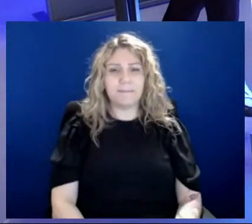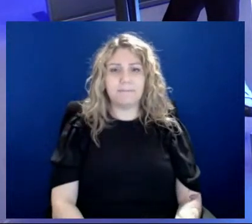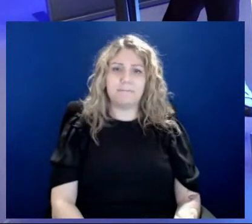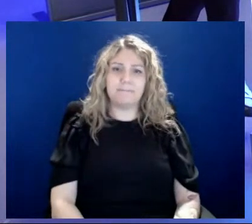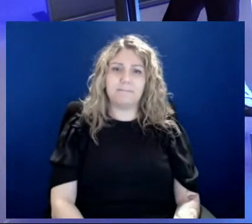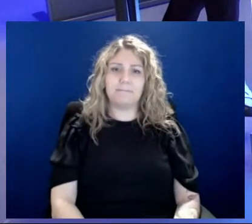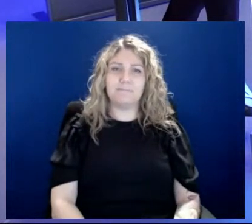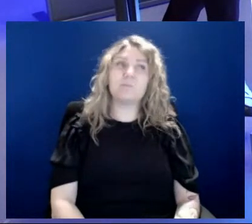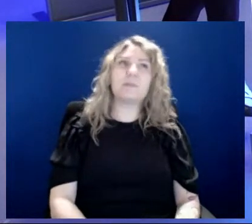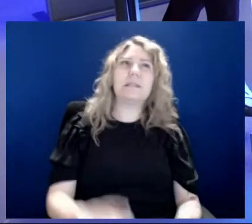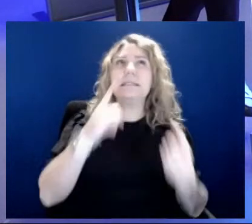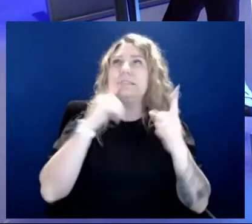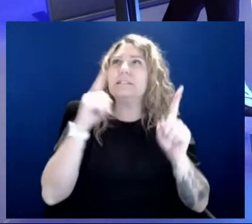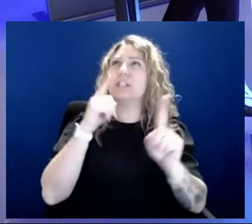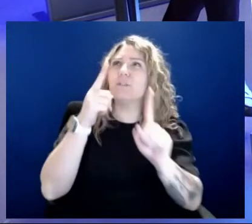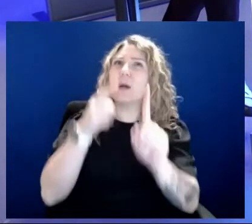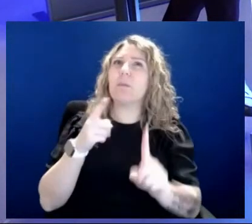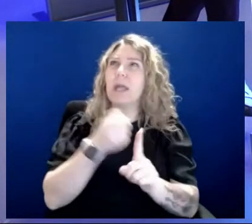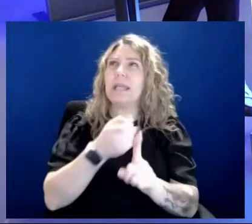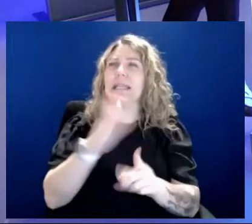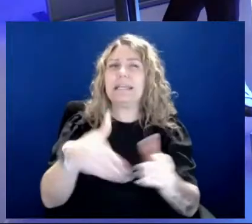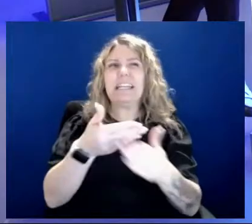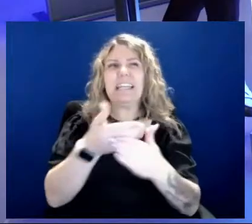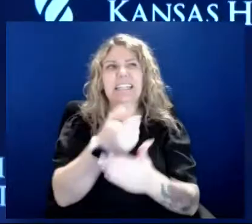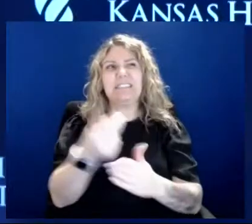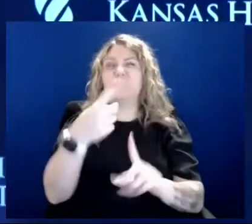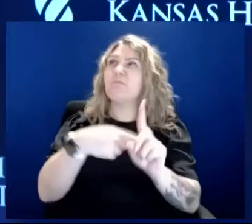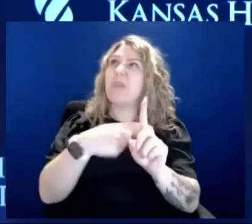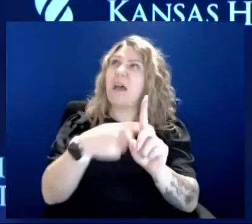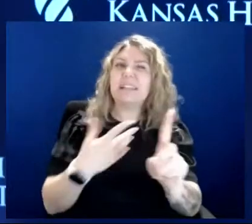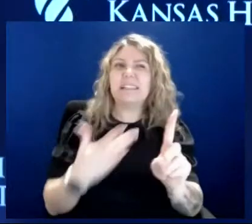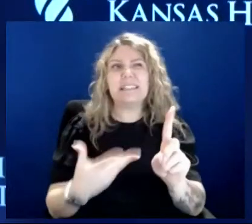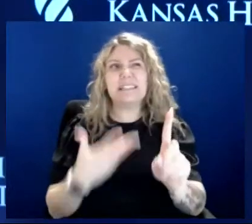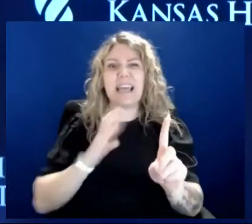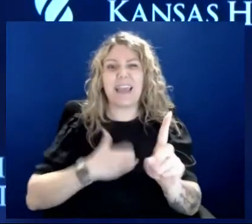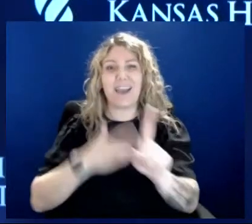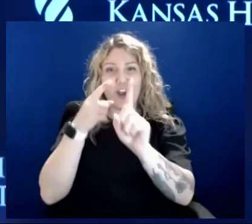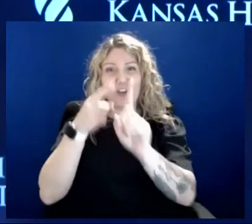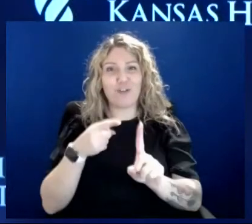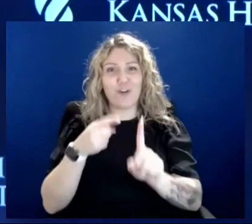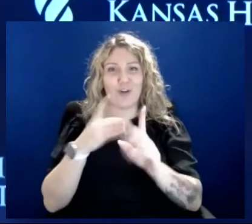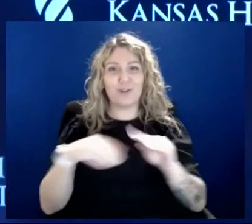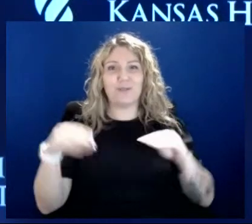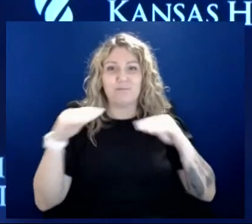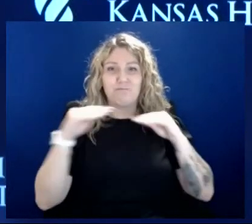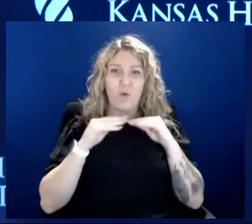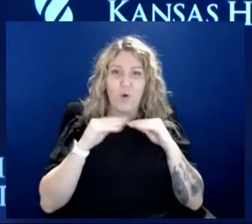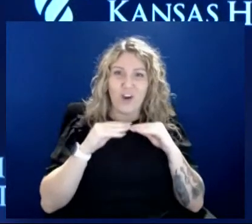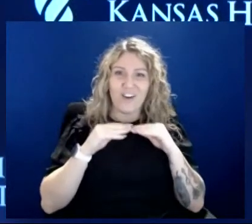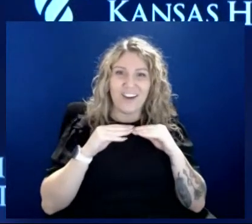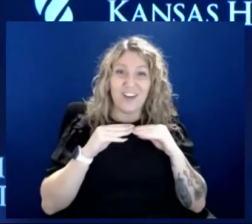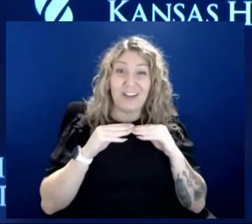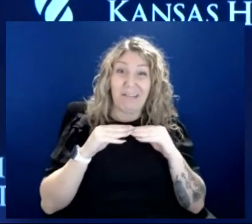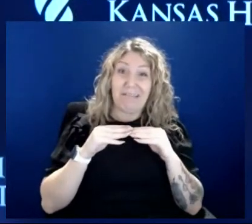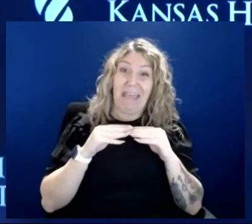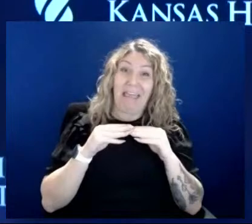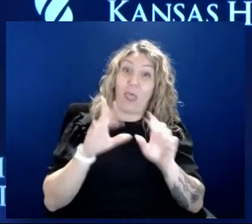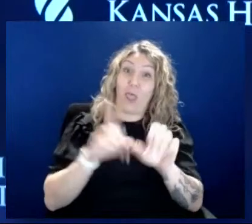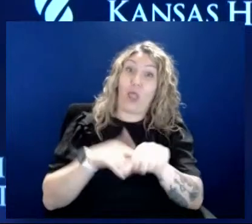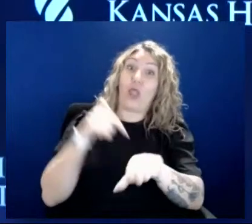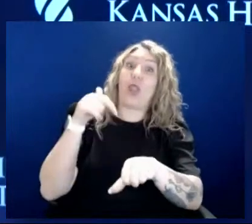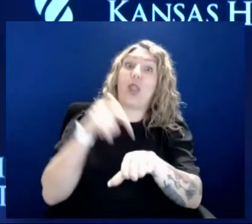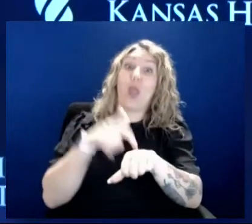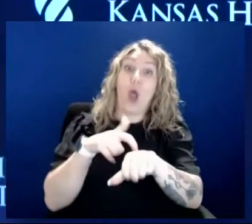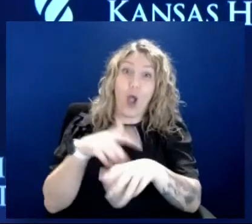Achievable goals in the next few months. I think our goals are more long term. I mean, we really are trying